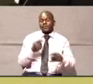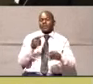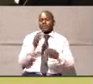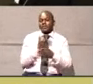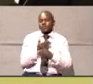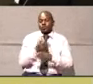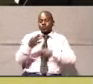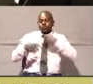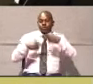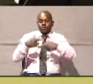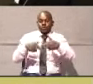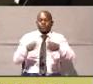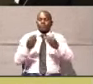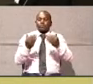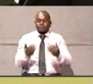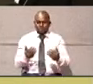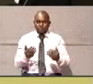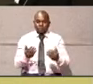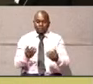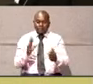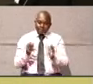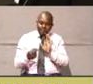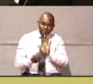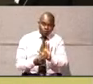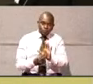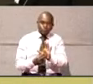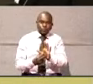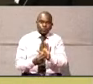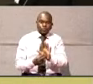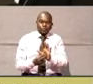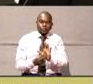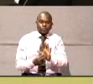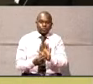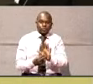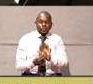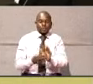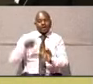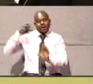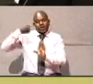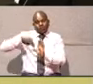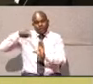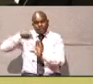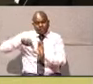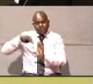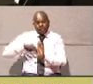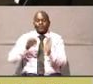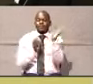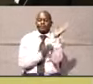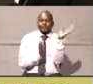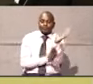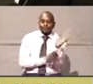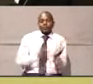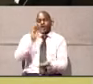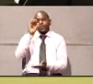industrial revolution. They then introduced the railway and electricity, lowering